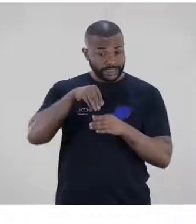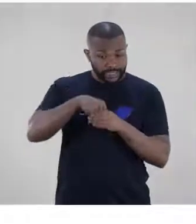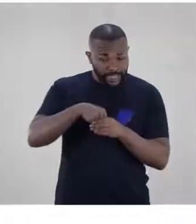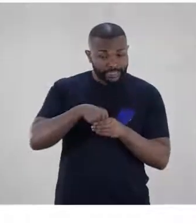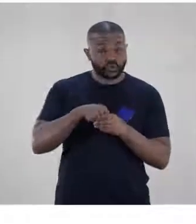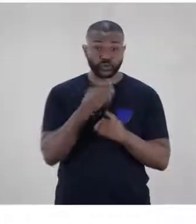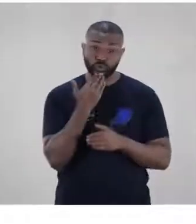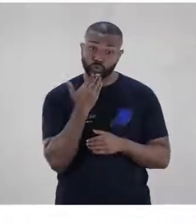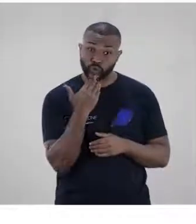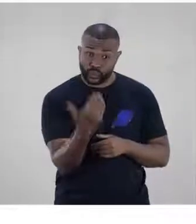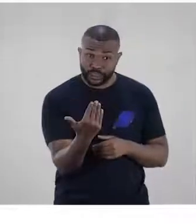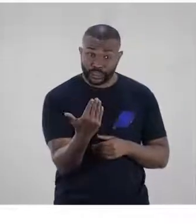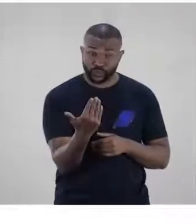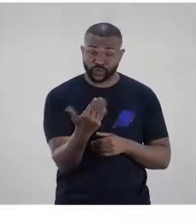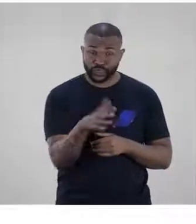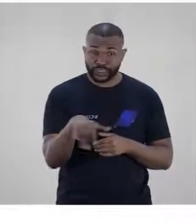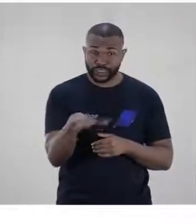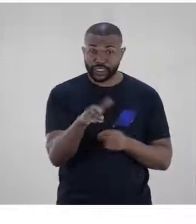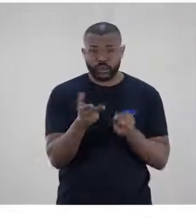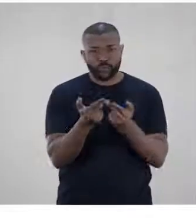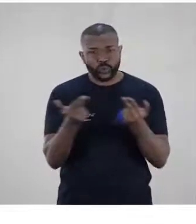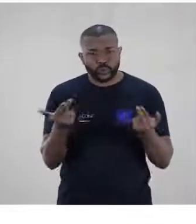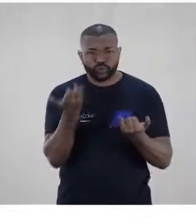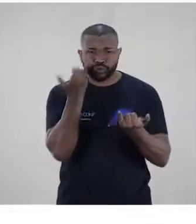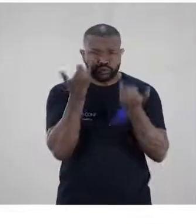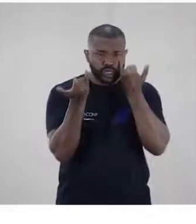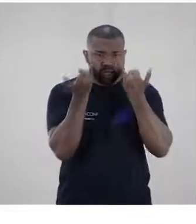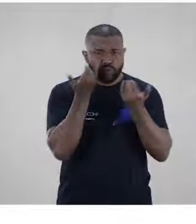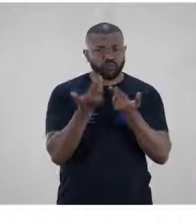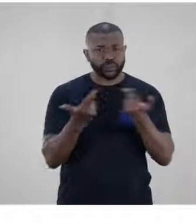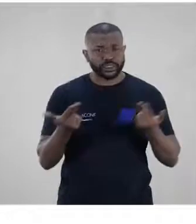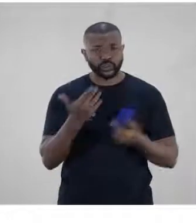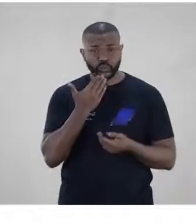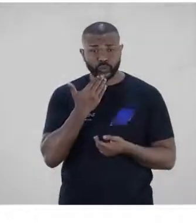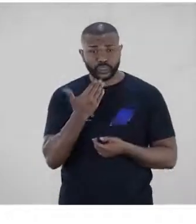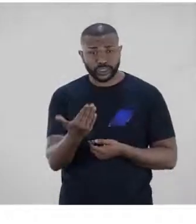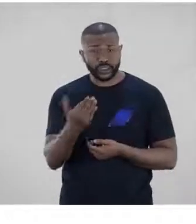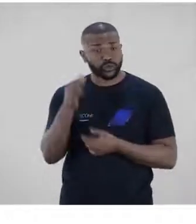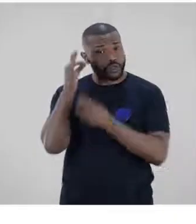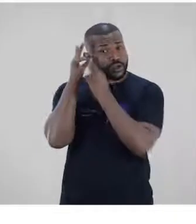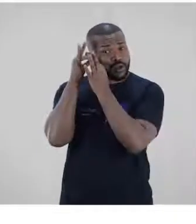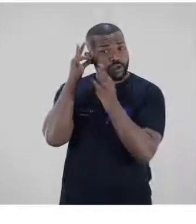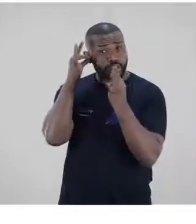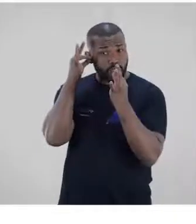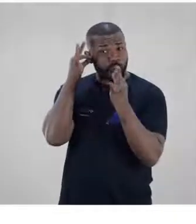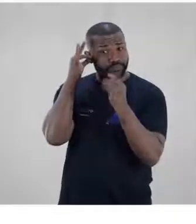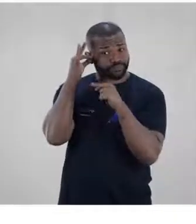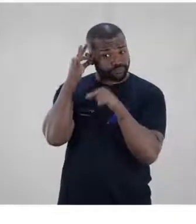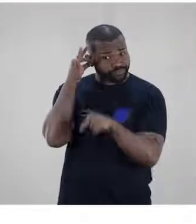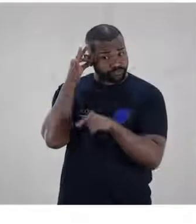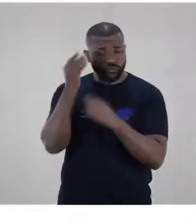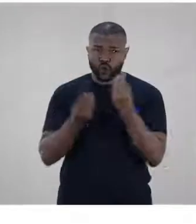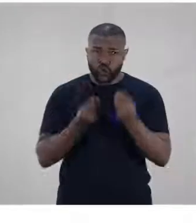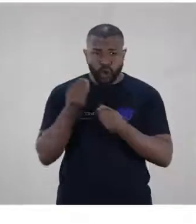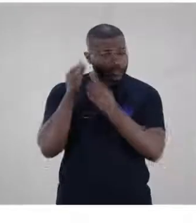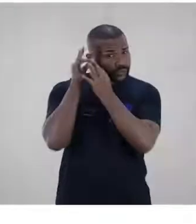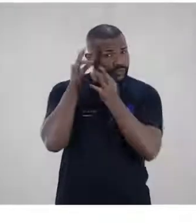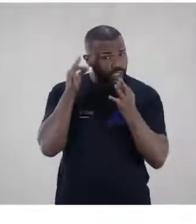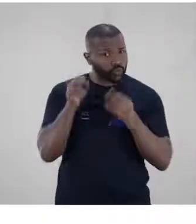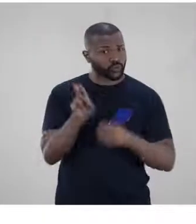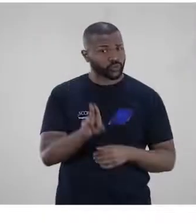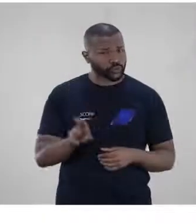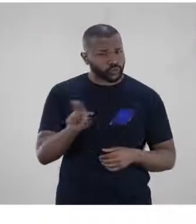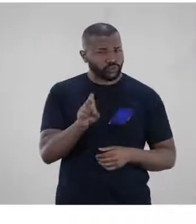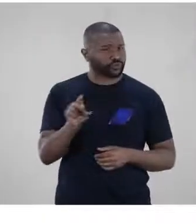called call center claims data product. And because this call center is a very old application, like many of the other ones, and the people who